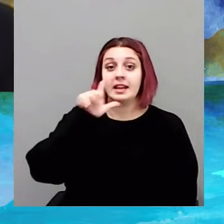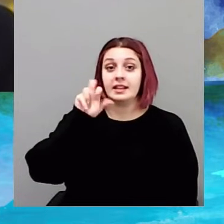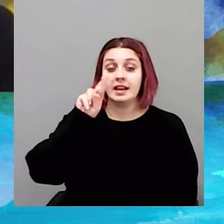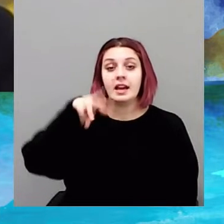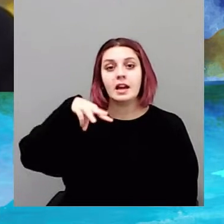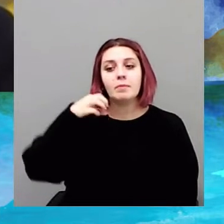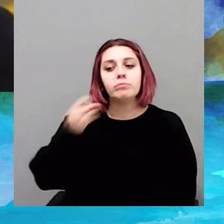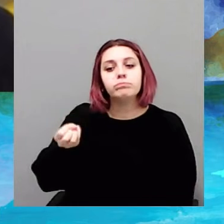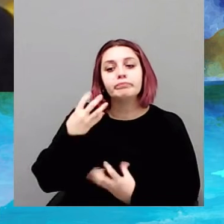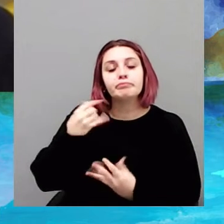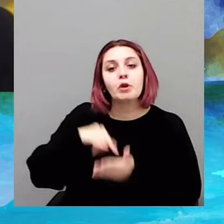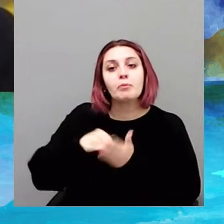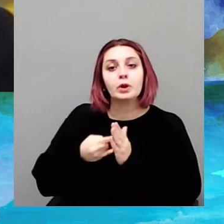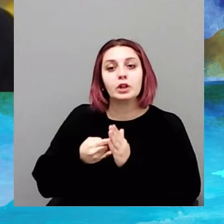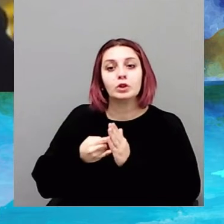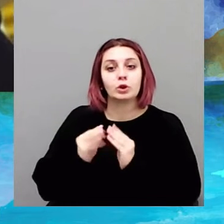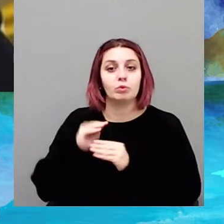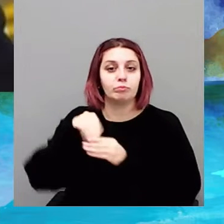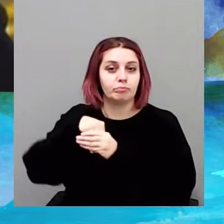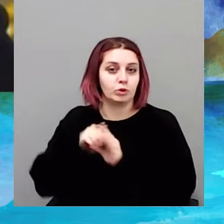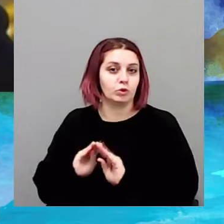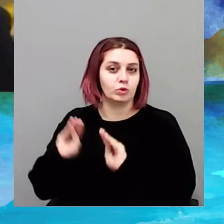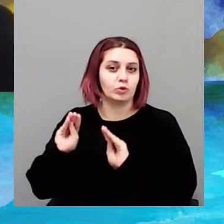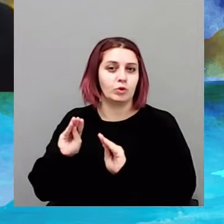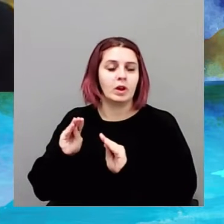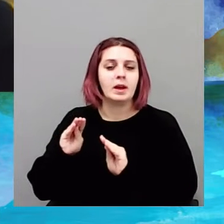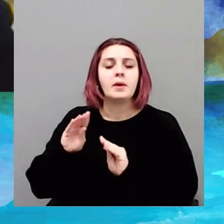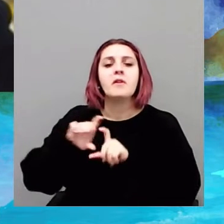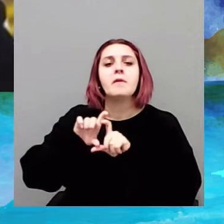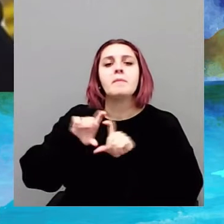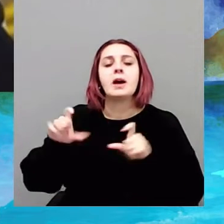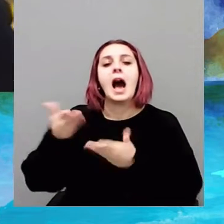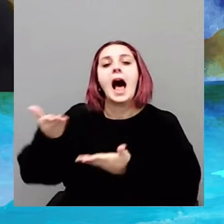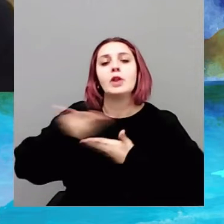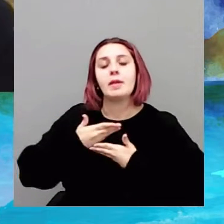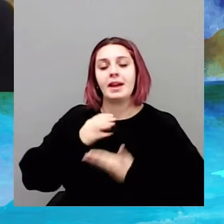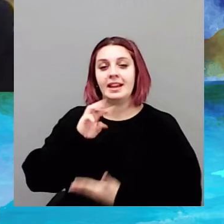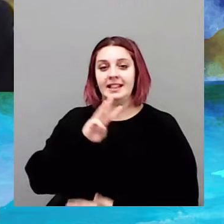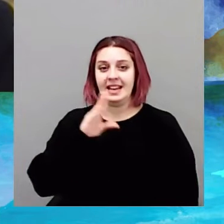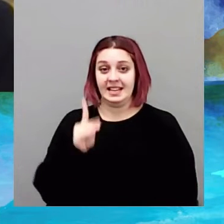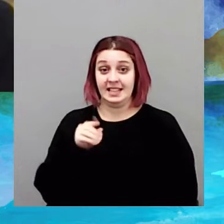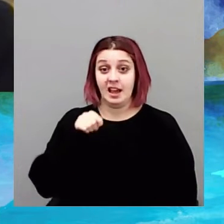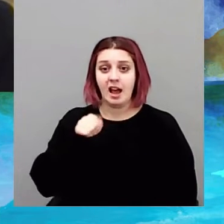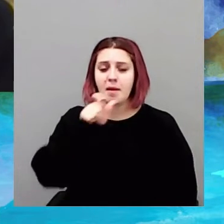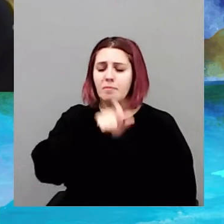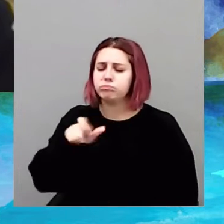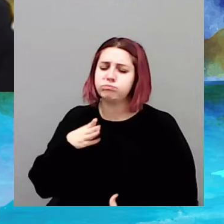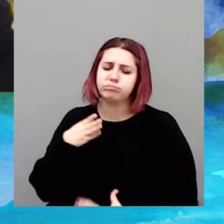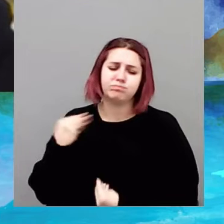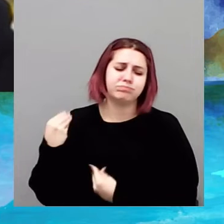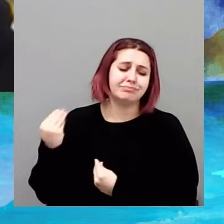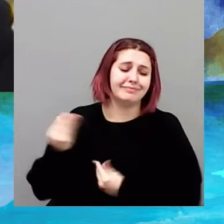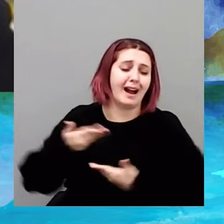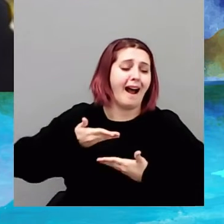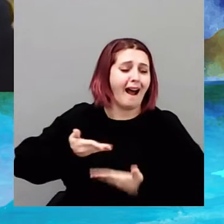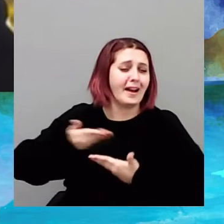Now, Guillermo will talk to us about their project from Ayudamed 3D, where there